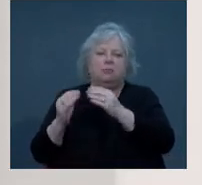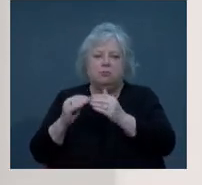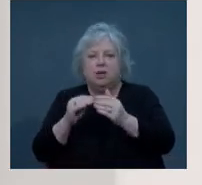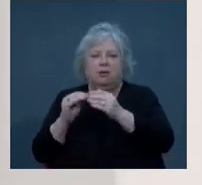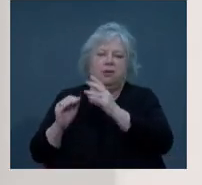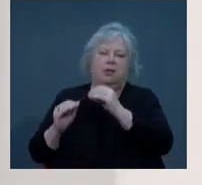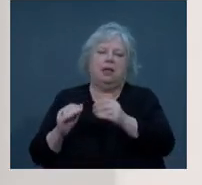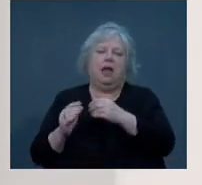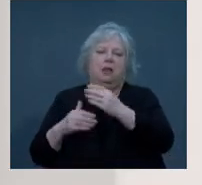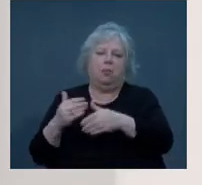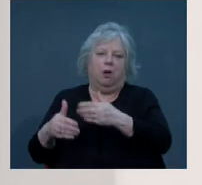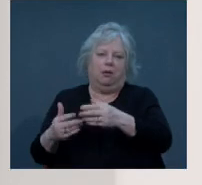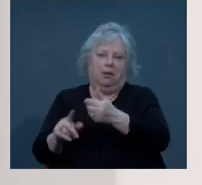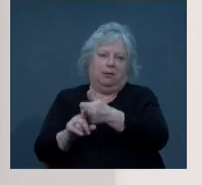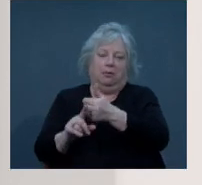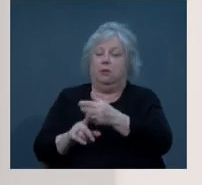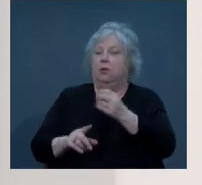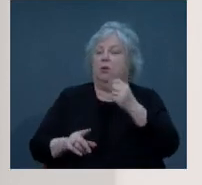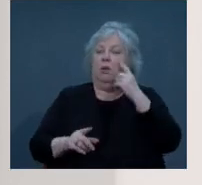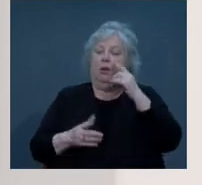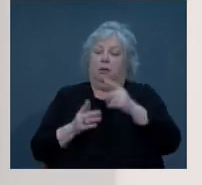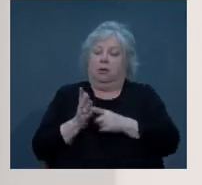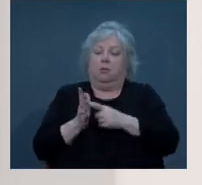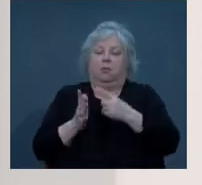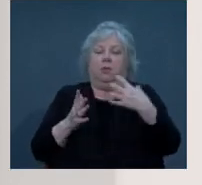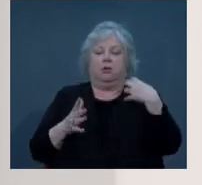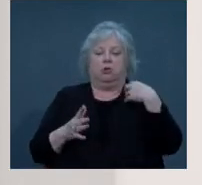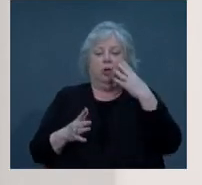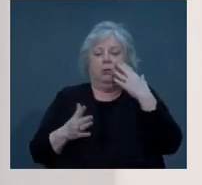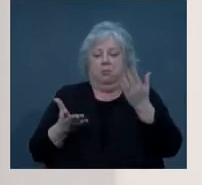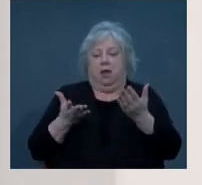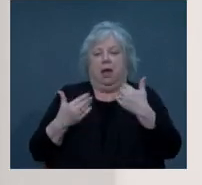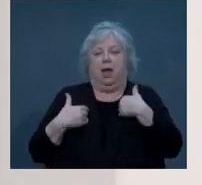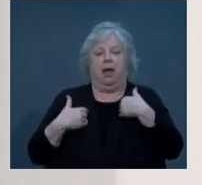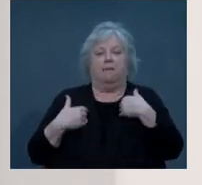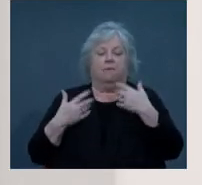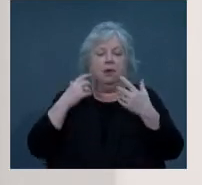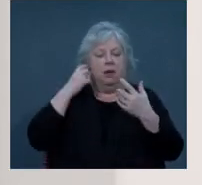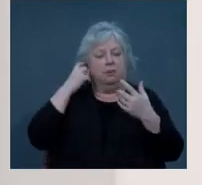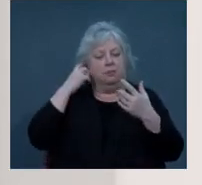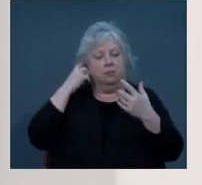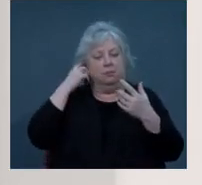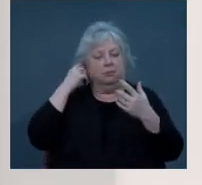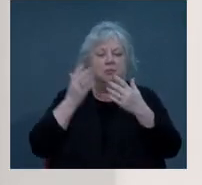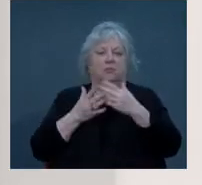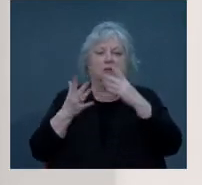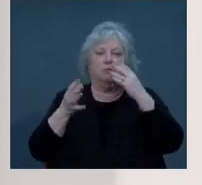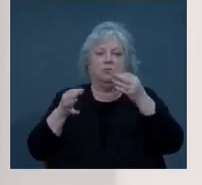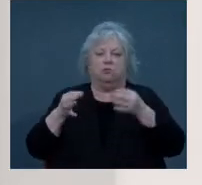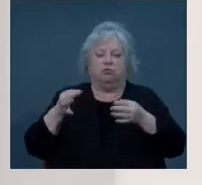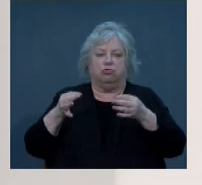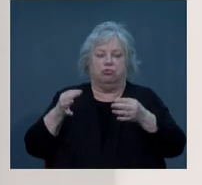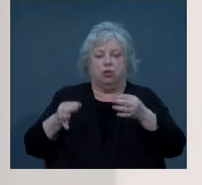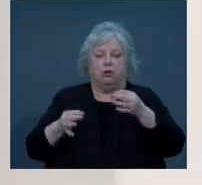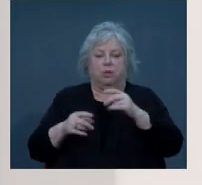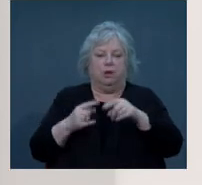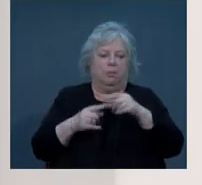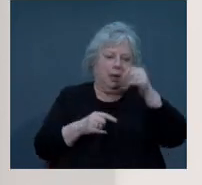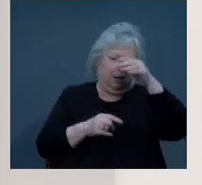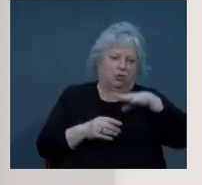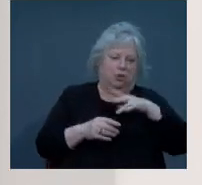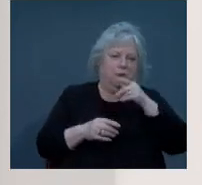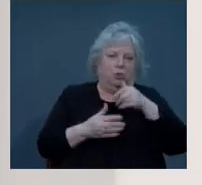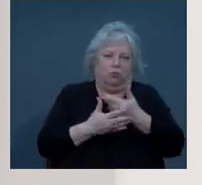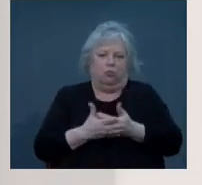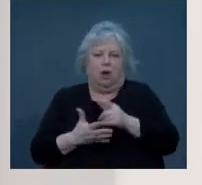some times where the chair is going to have some judgment, like we did at the Airbnb, whether or not a gentleman who was late